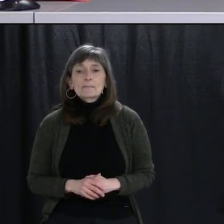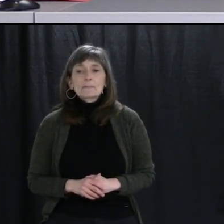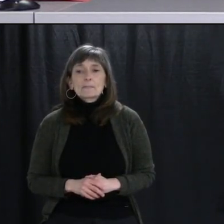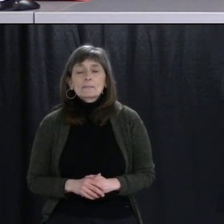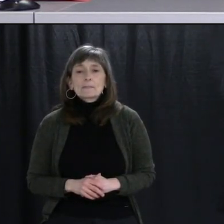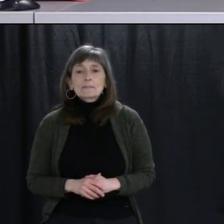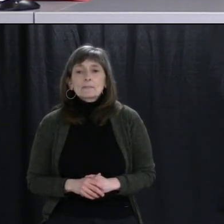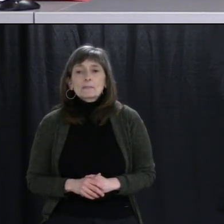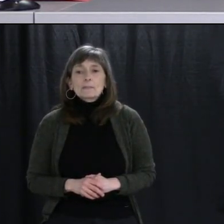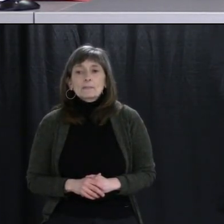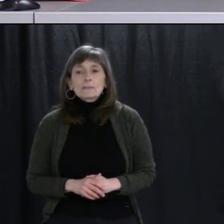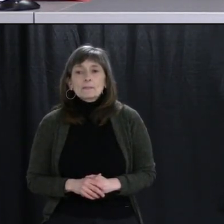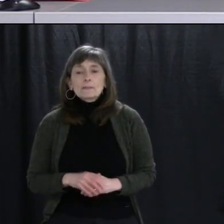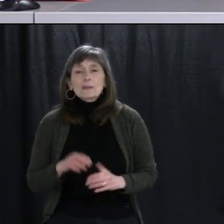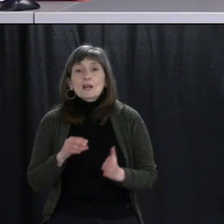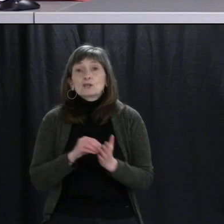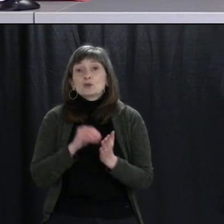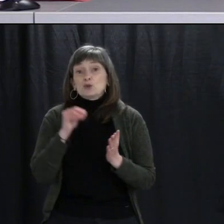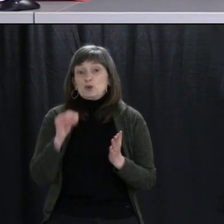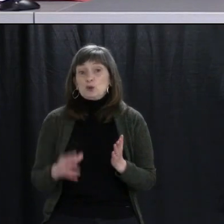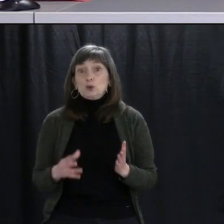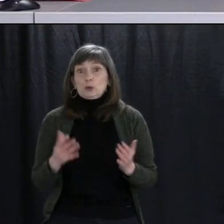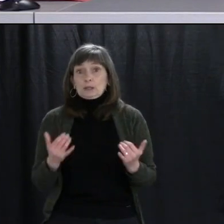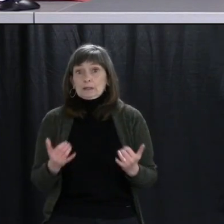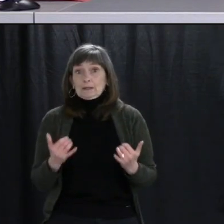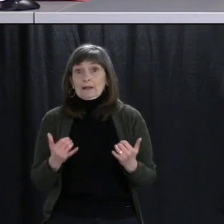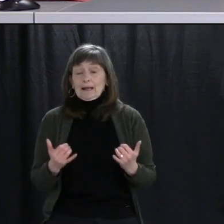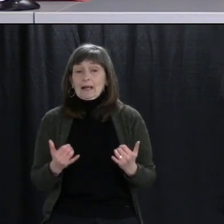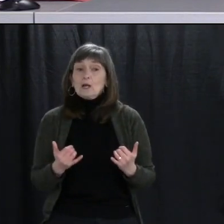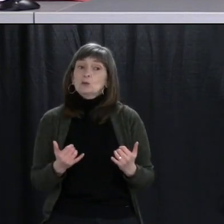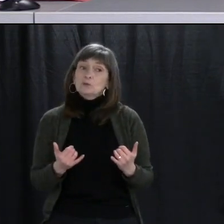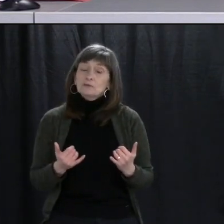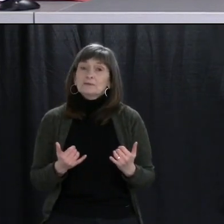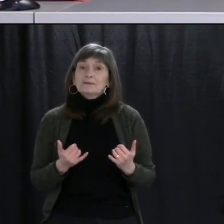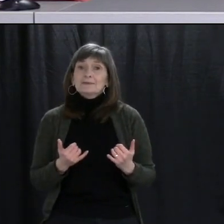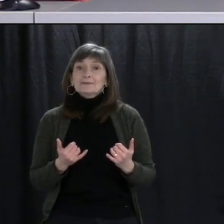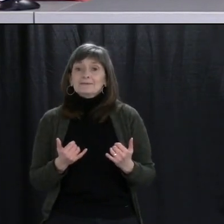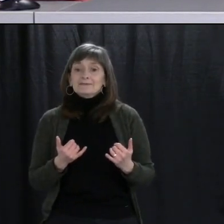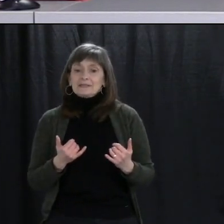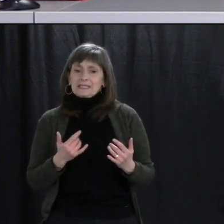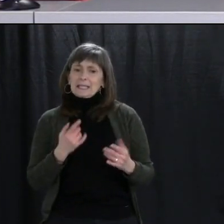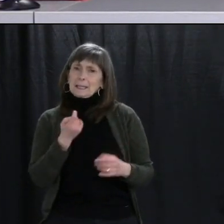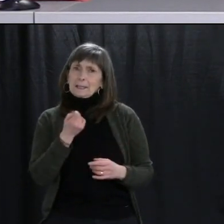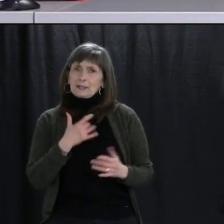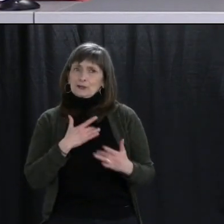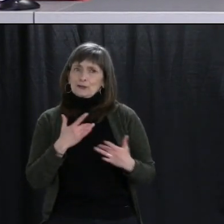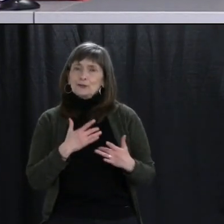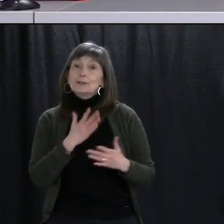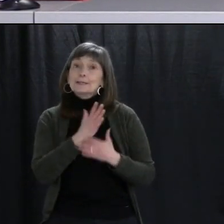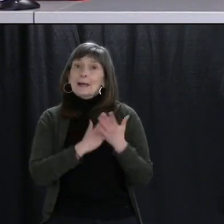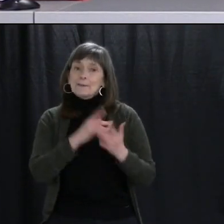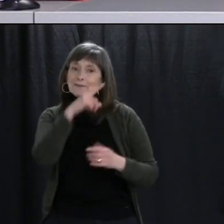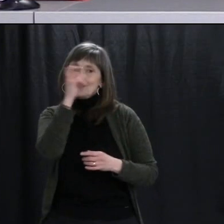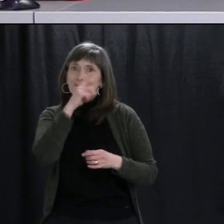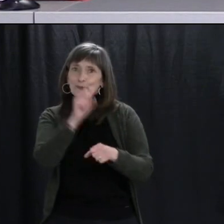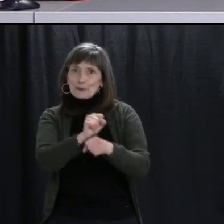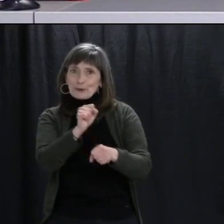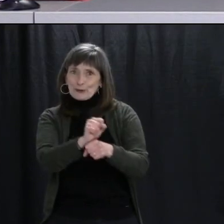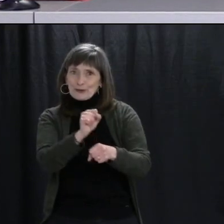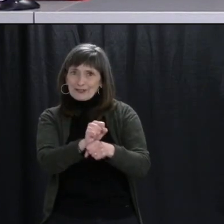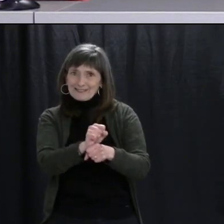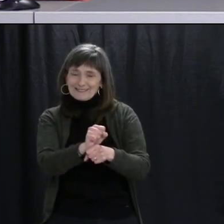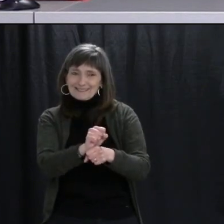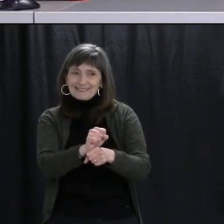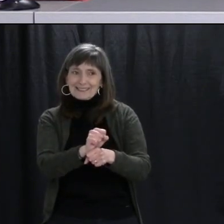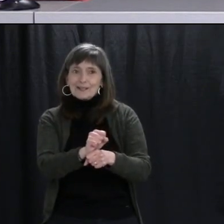to rely on summer employment to get by for the year, including paying tuition, and a lot of them don't qualify for the federal assistance. What's